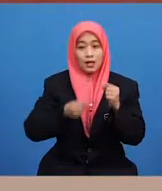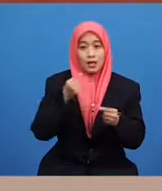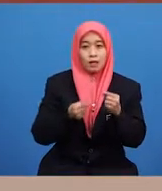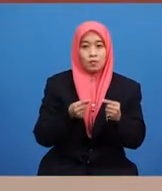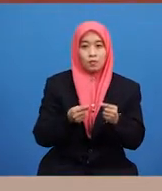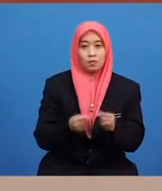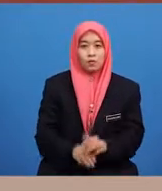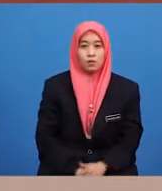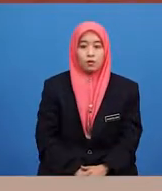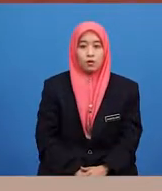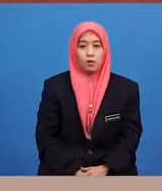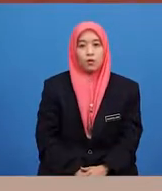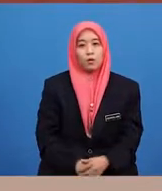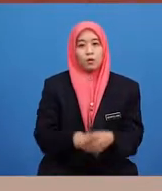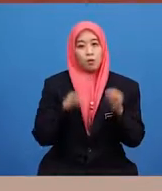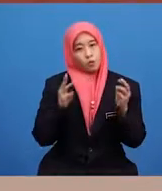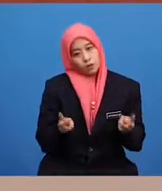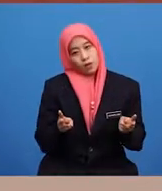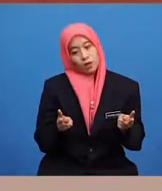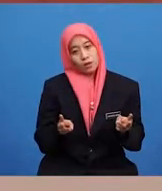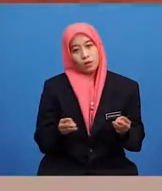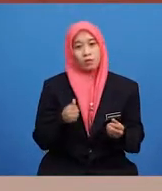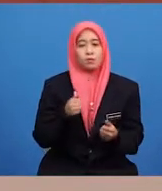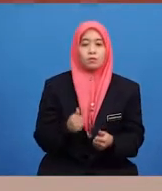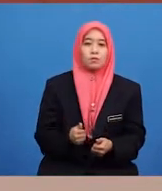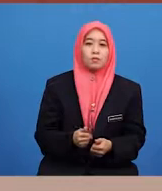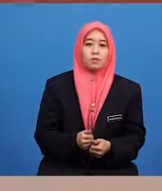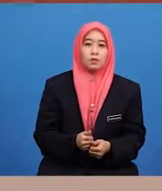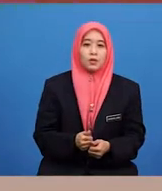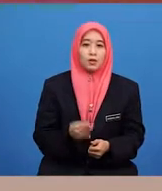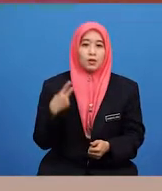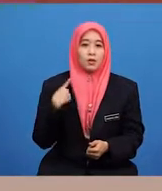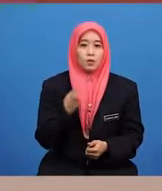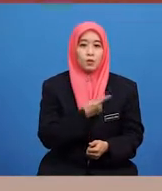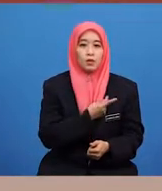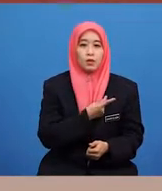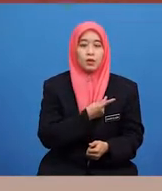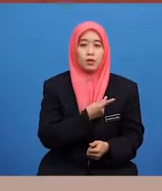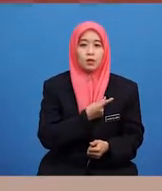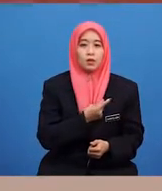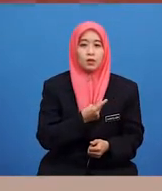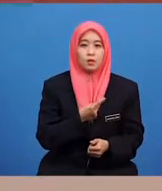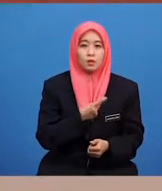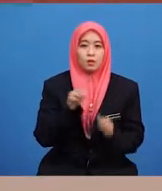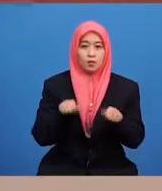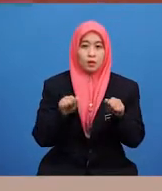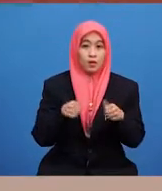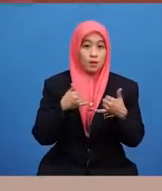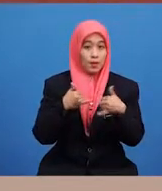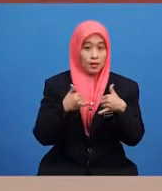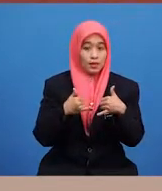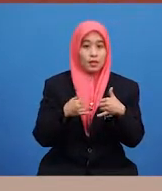Well, all right, Yolo. If you want to play another game, we shall play a game. This